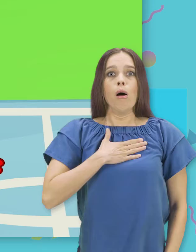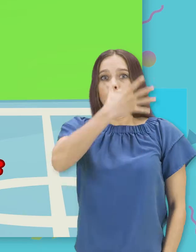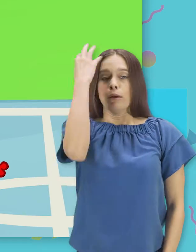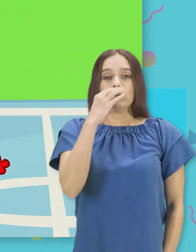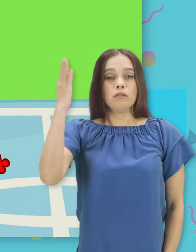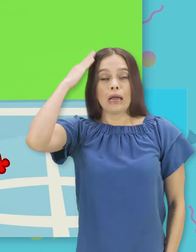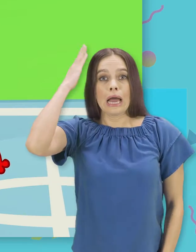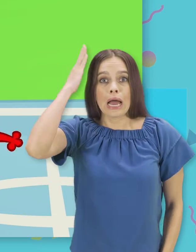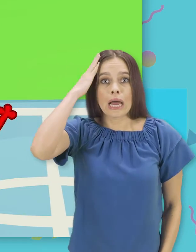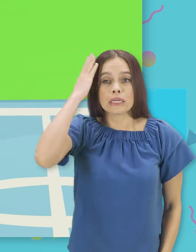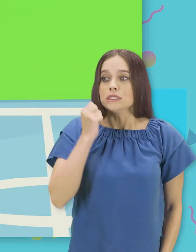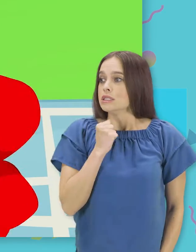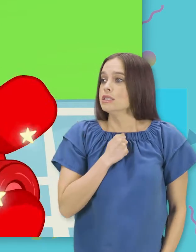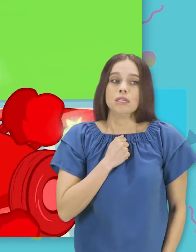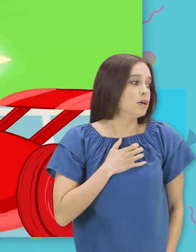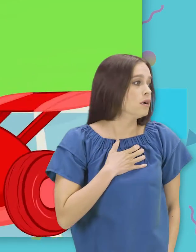Not my beautiful hat!